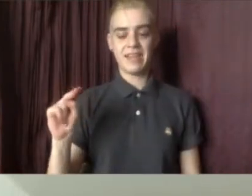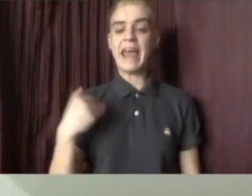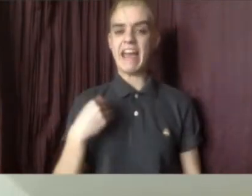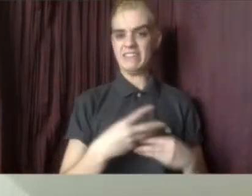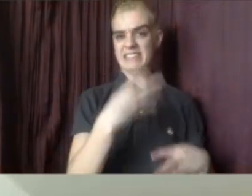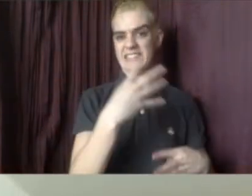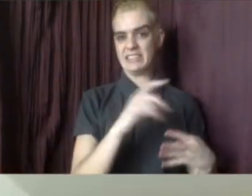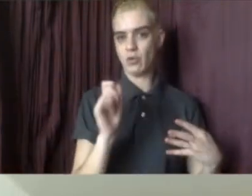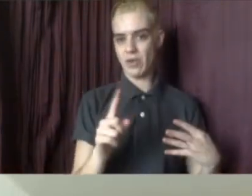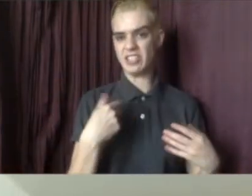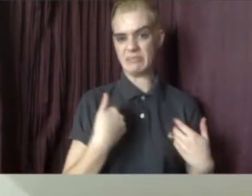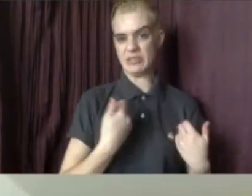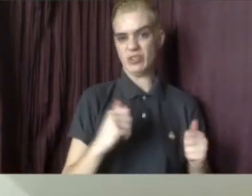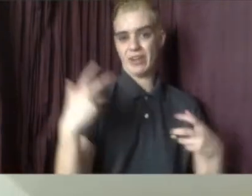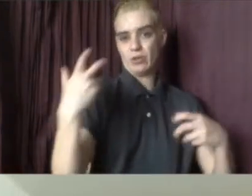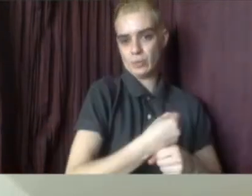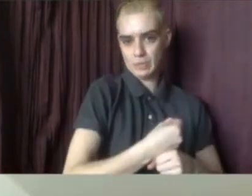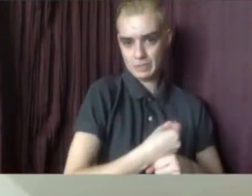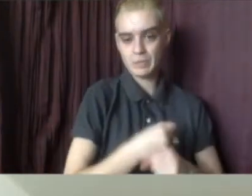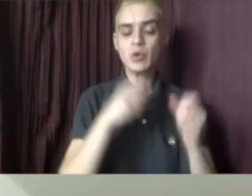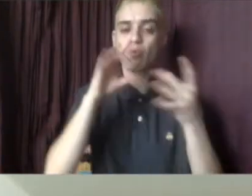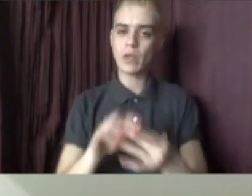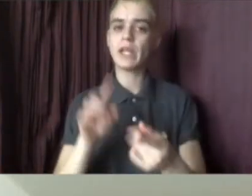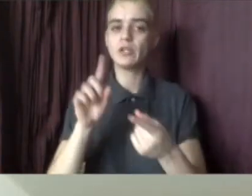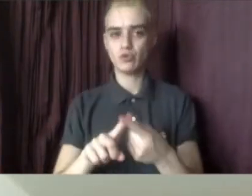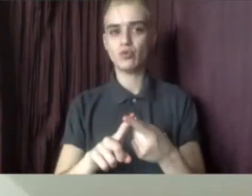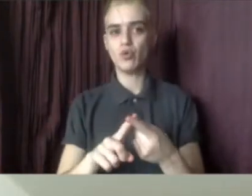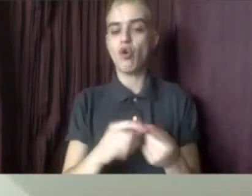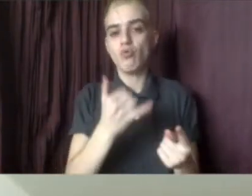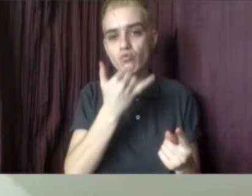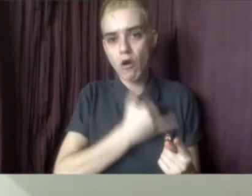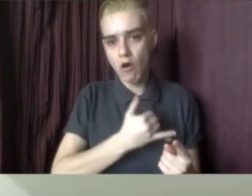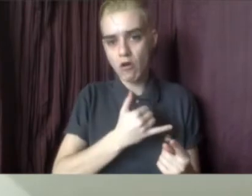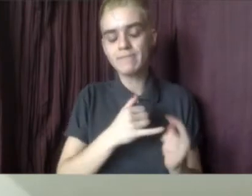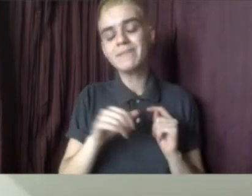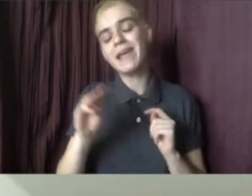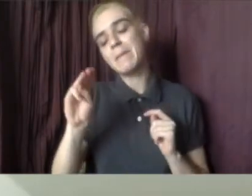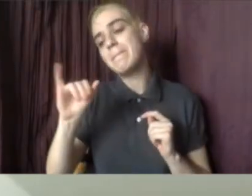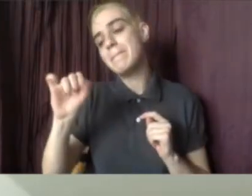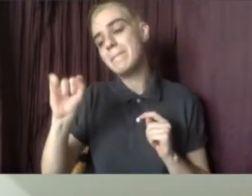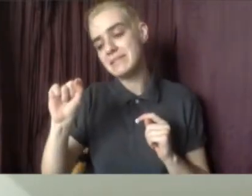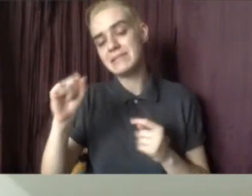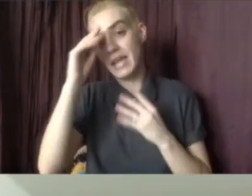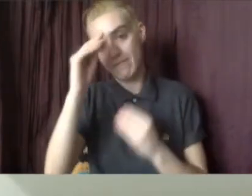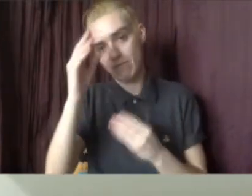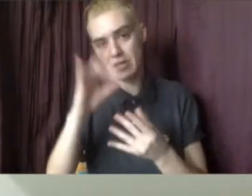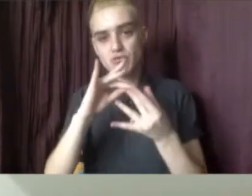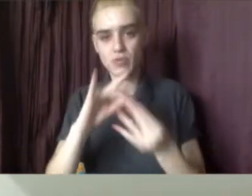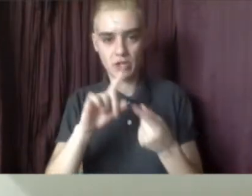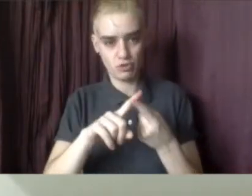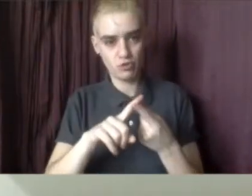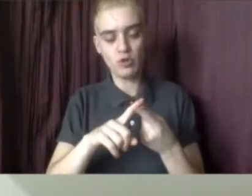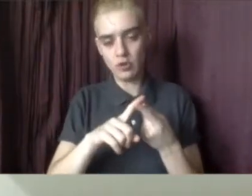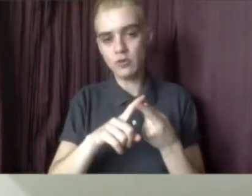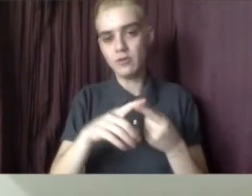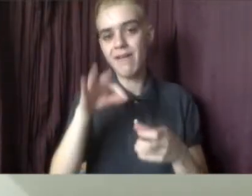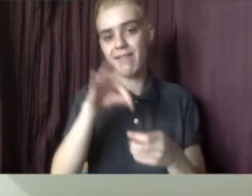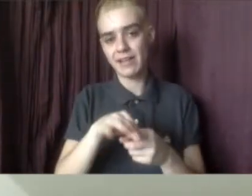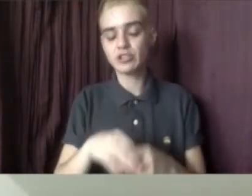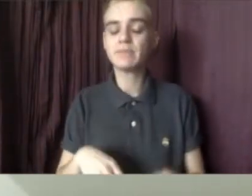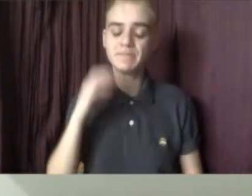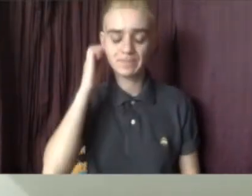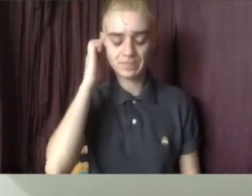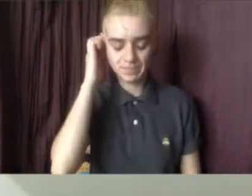these restrictive voting bills are doing, or what the bills in Congress propose? Is there a way to either approach